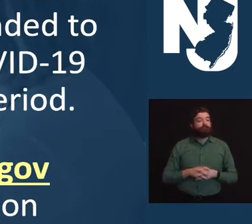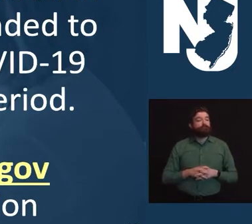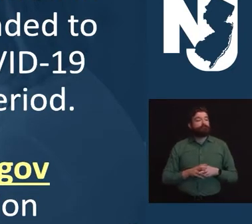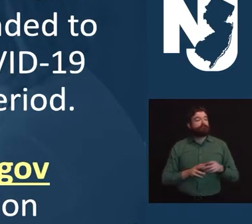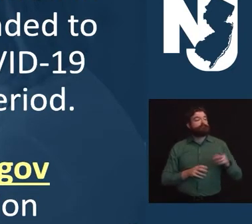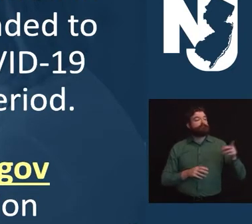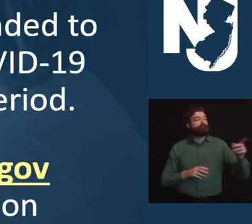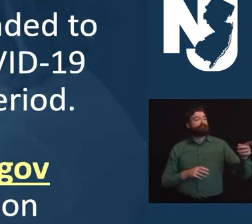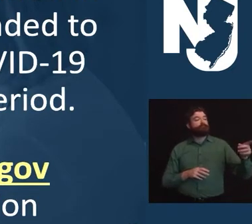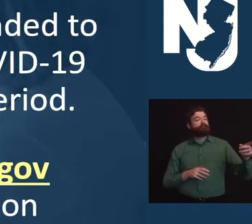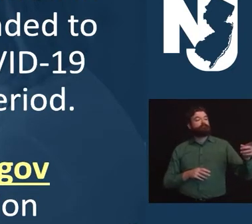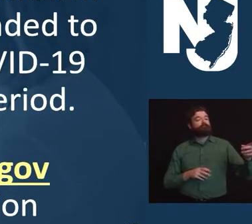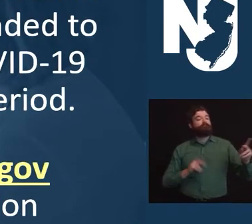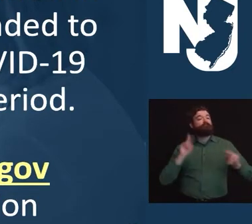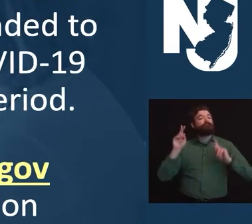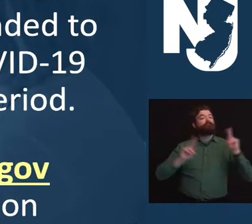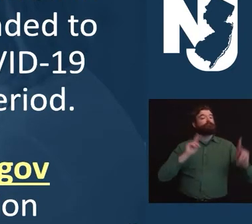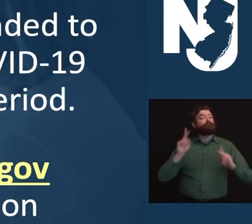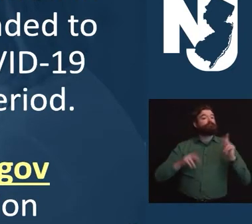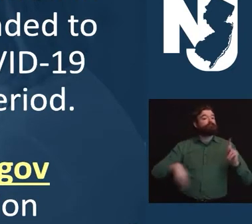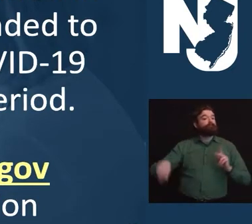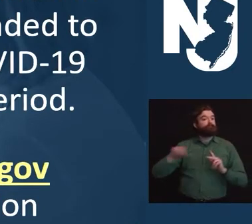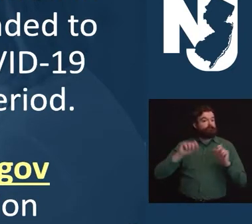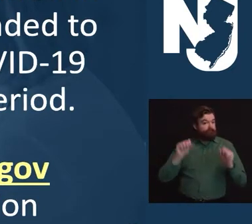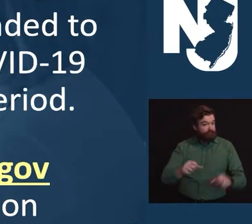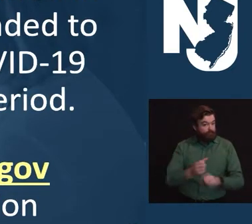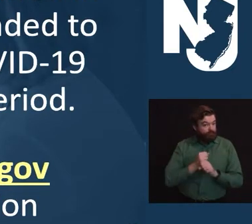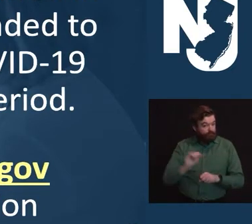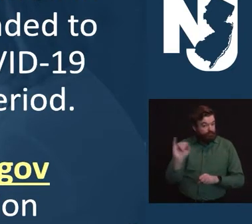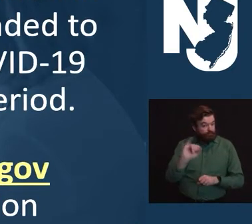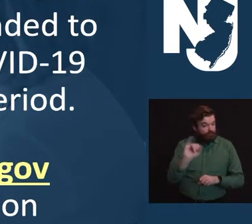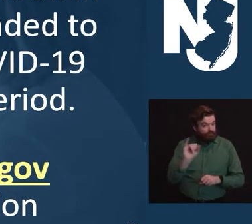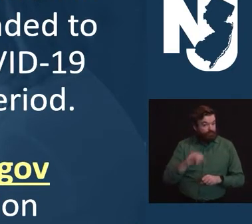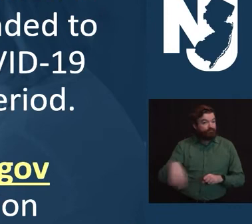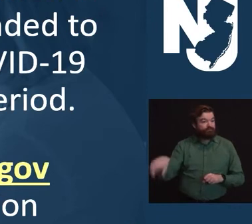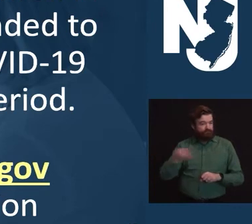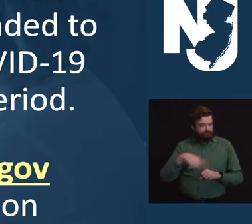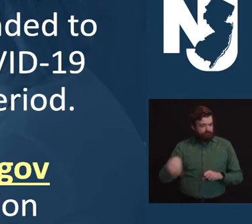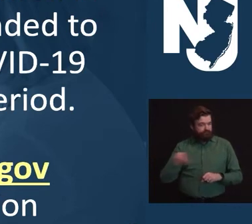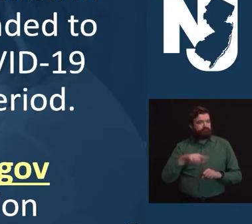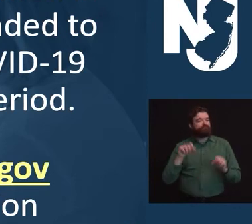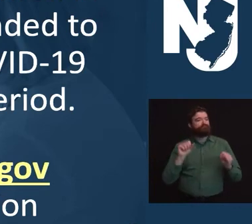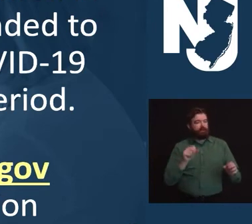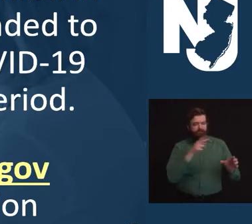residents to enroll in a health insurance plan through our new state marketplace at